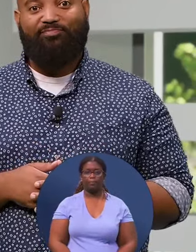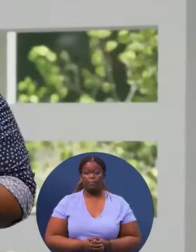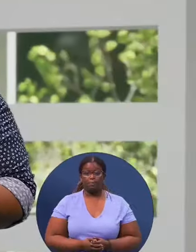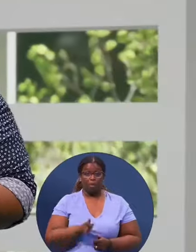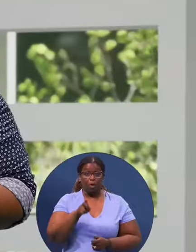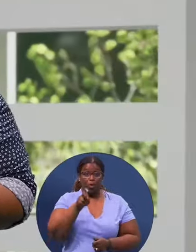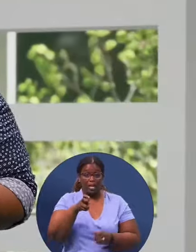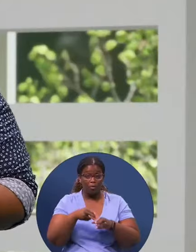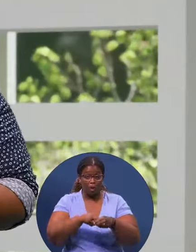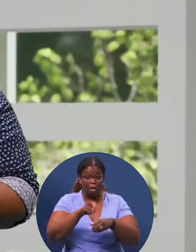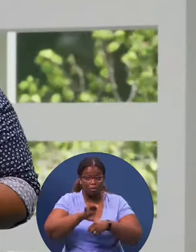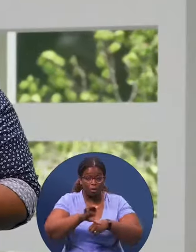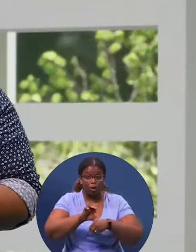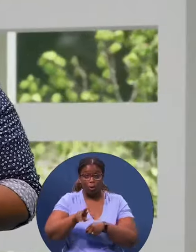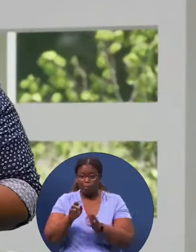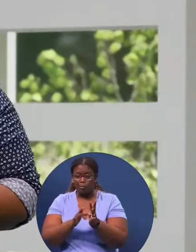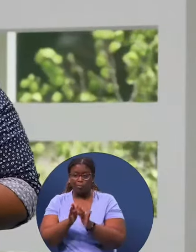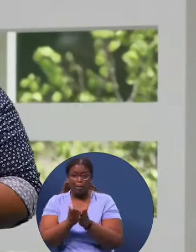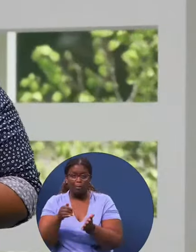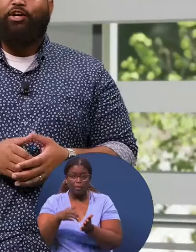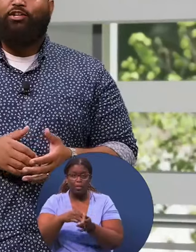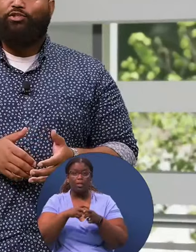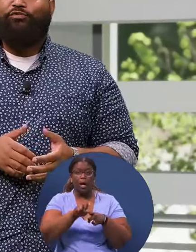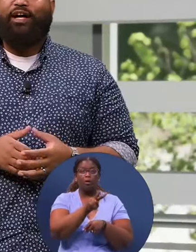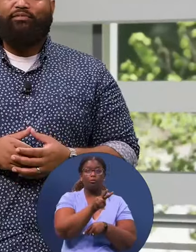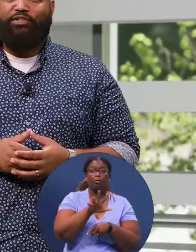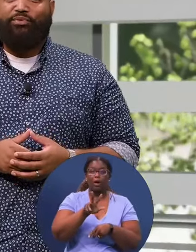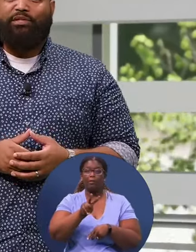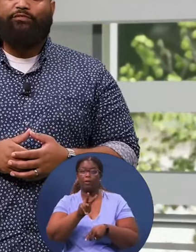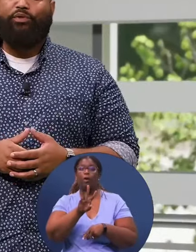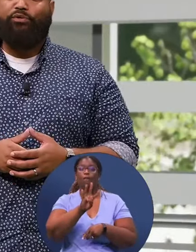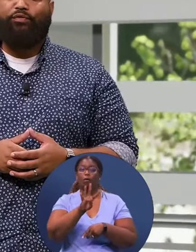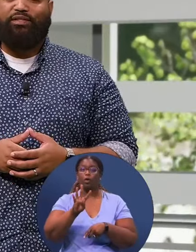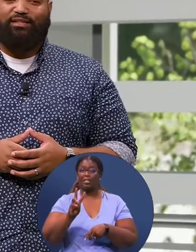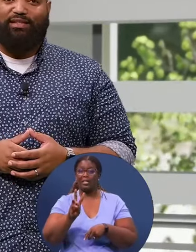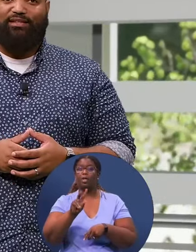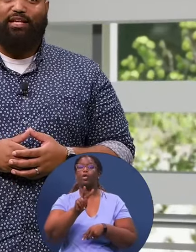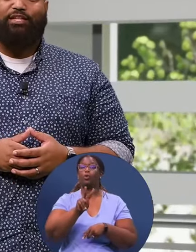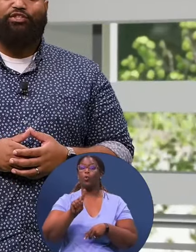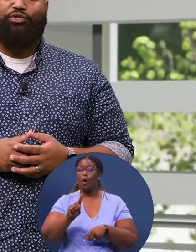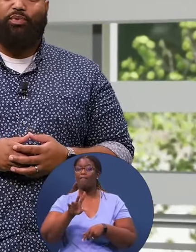app. Do you need a ride to church or to Bible study? Call